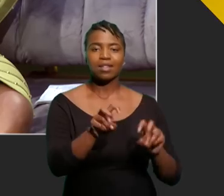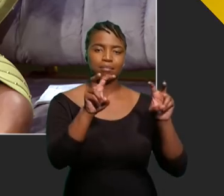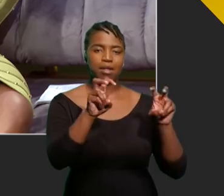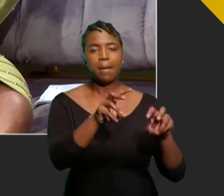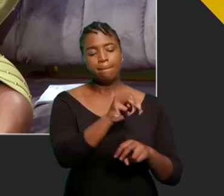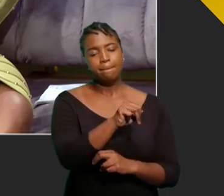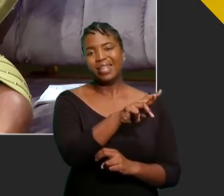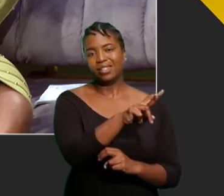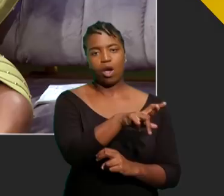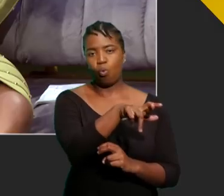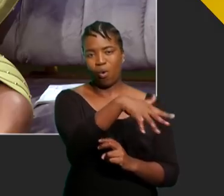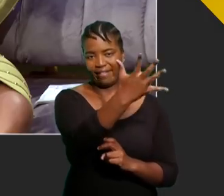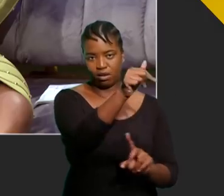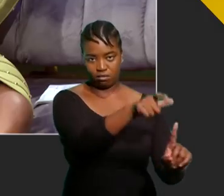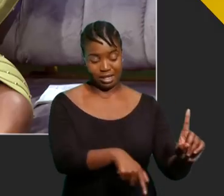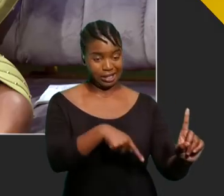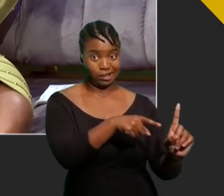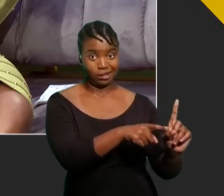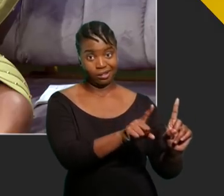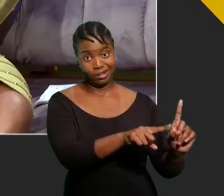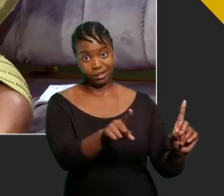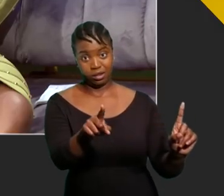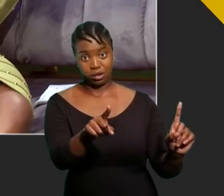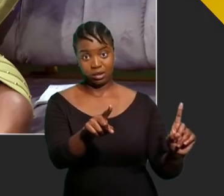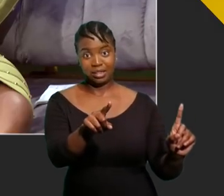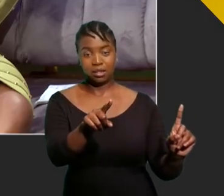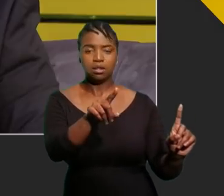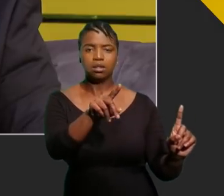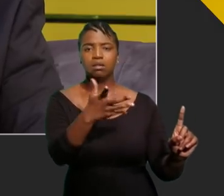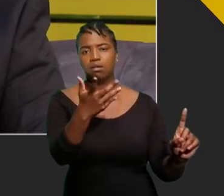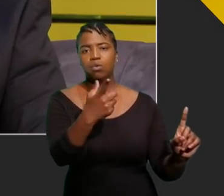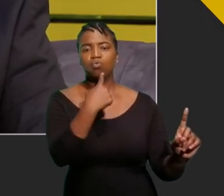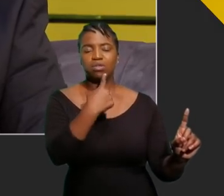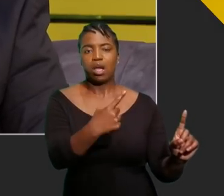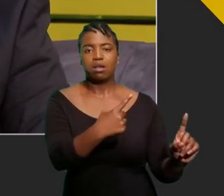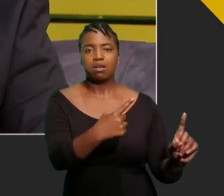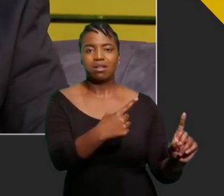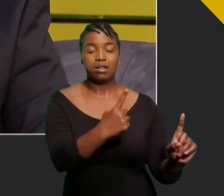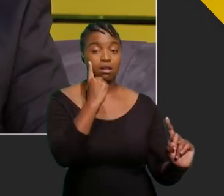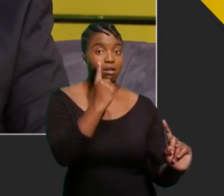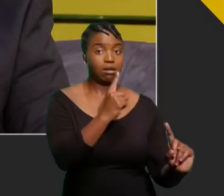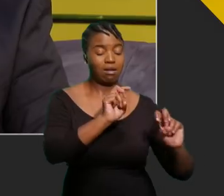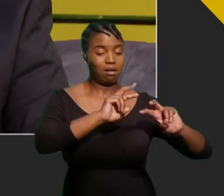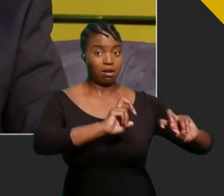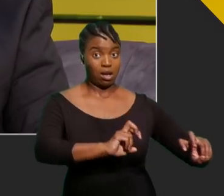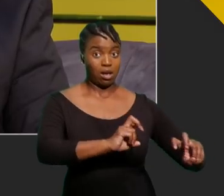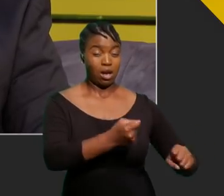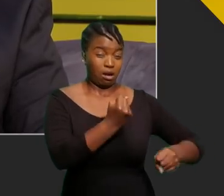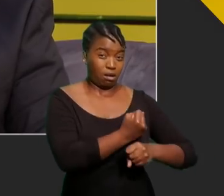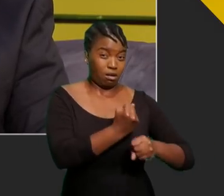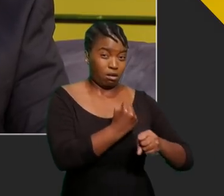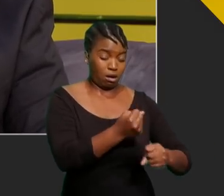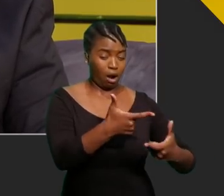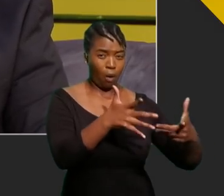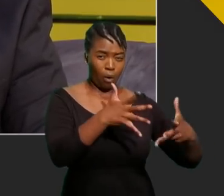being prosecuted by the National Prosecuting Authority, is defending his case. Yes. and he's only going to do enough with his lawyers to